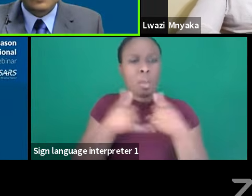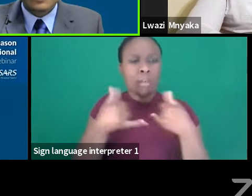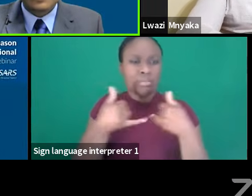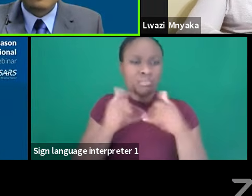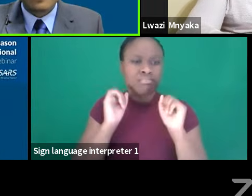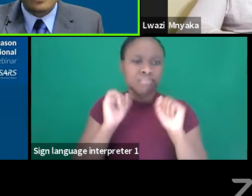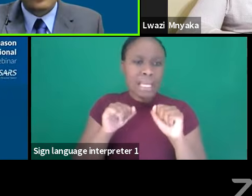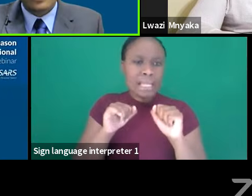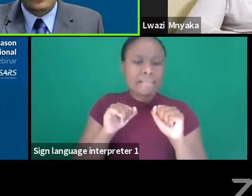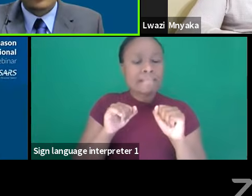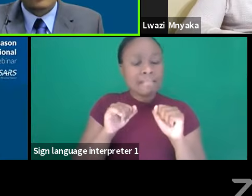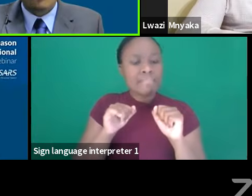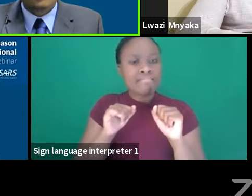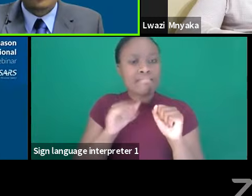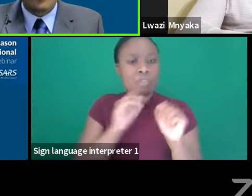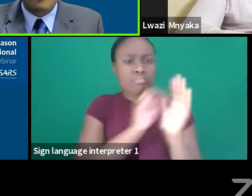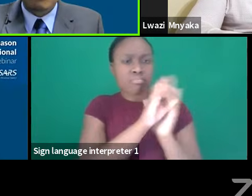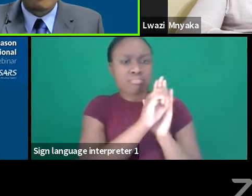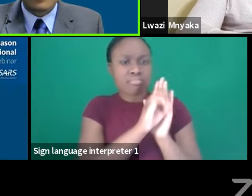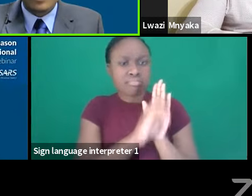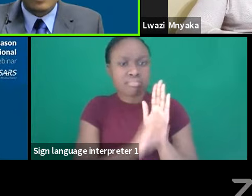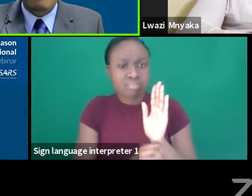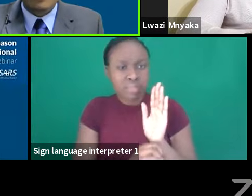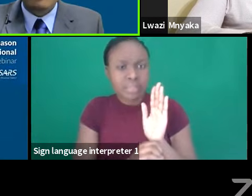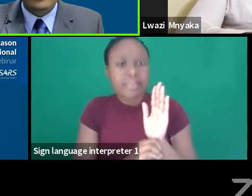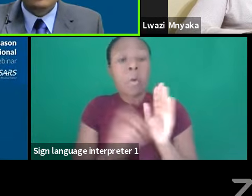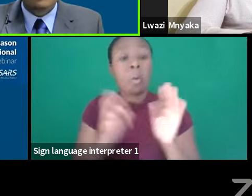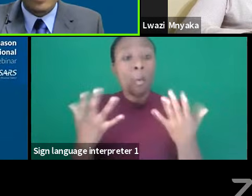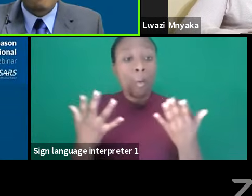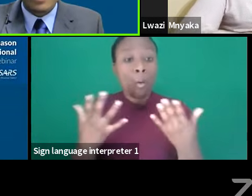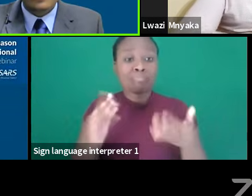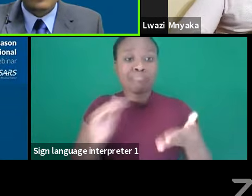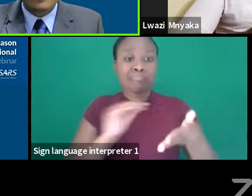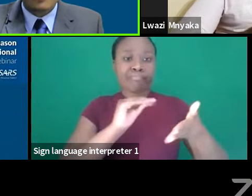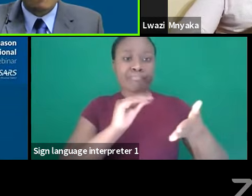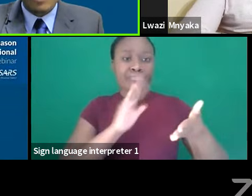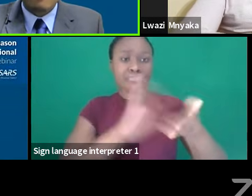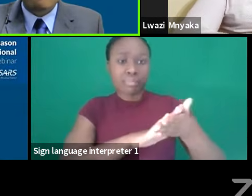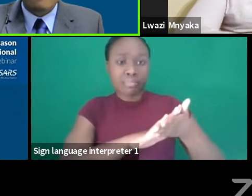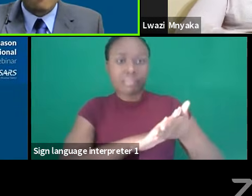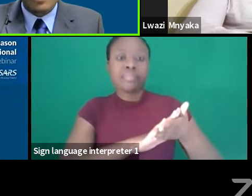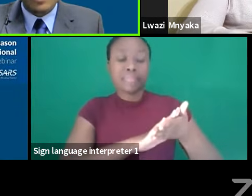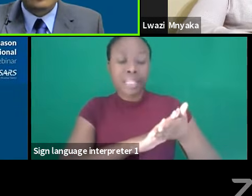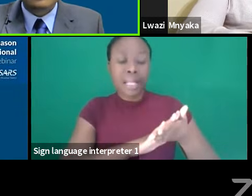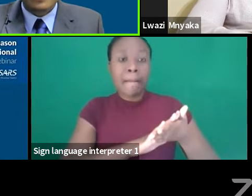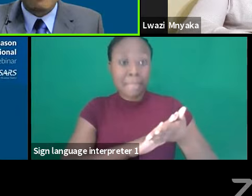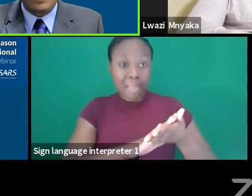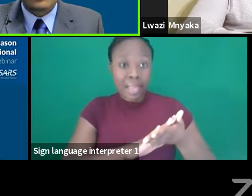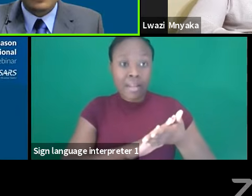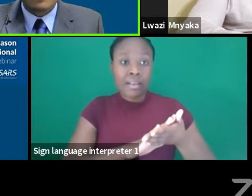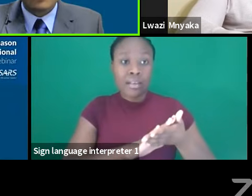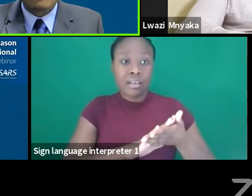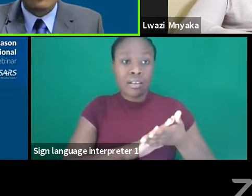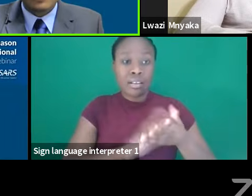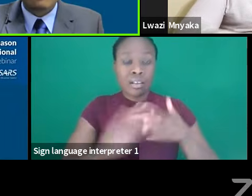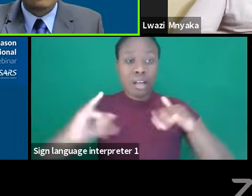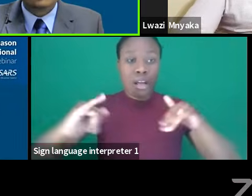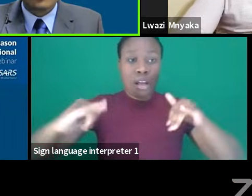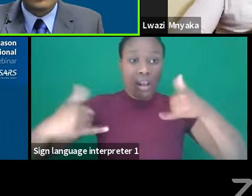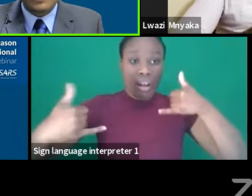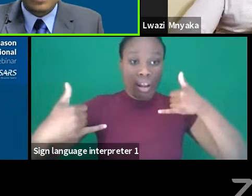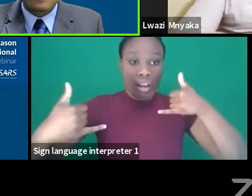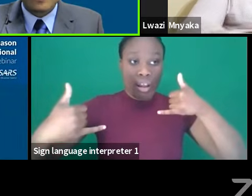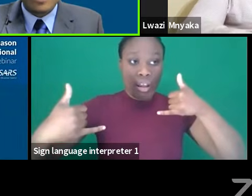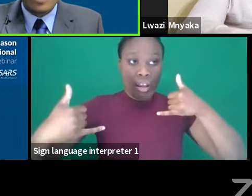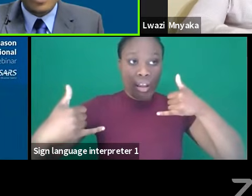the representative. They can also book an appointment whereby one of our service ambassador will be able